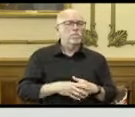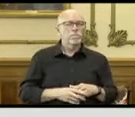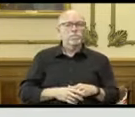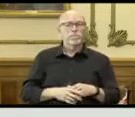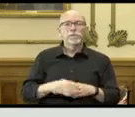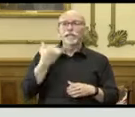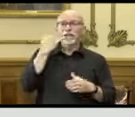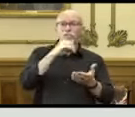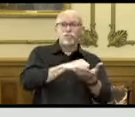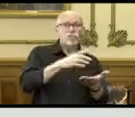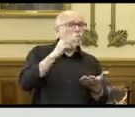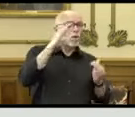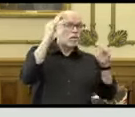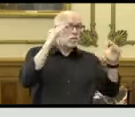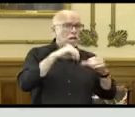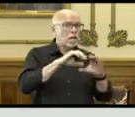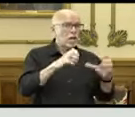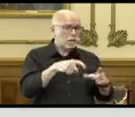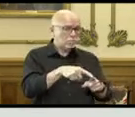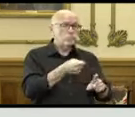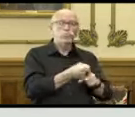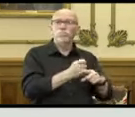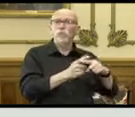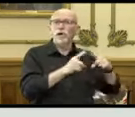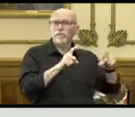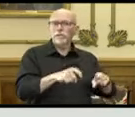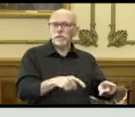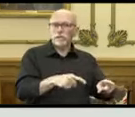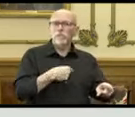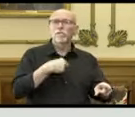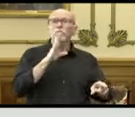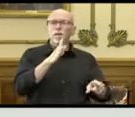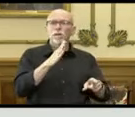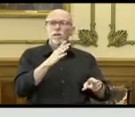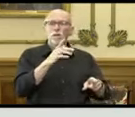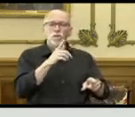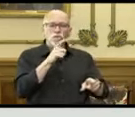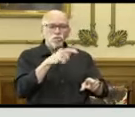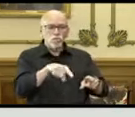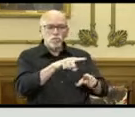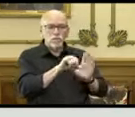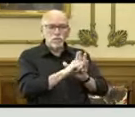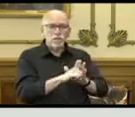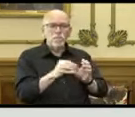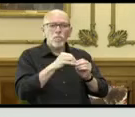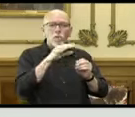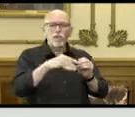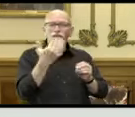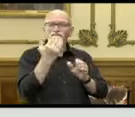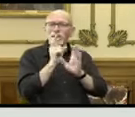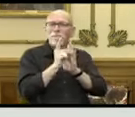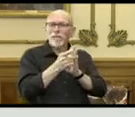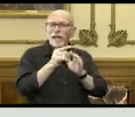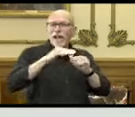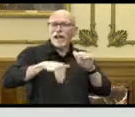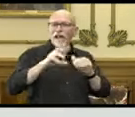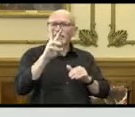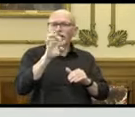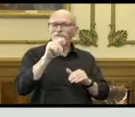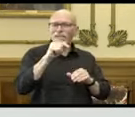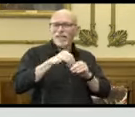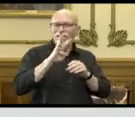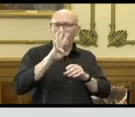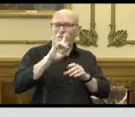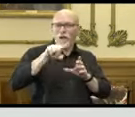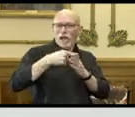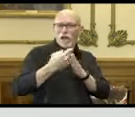student or adult tests positive in a classroom, we'll identify who spent more than 15 minutes within 6 feet of the person for the 48 hours